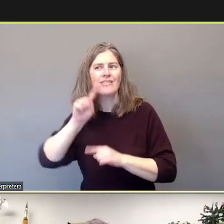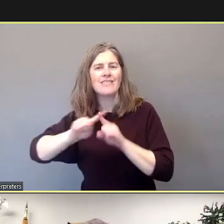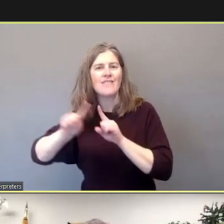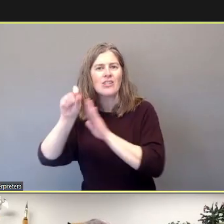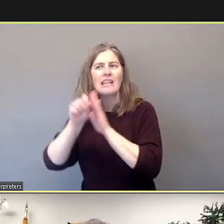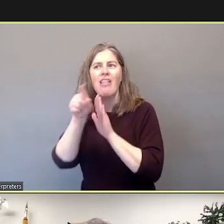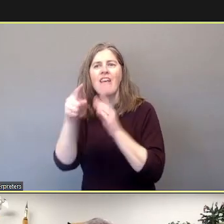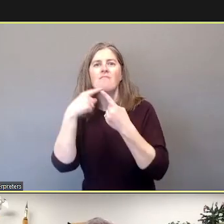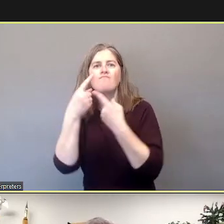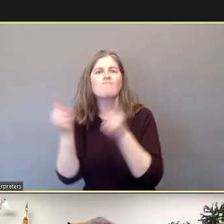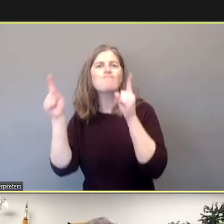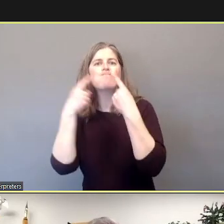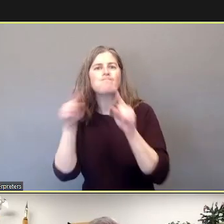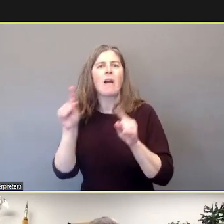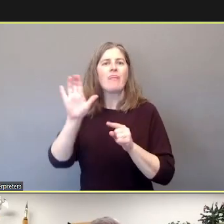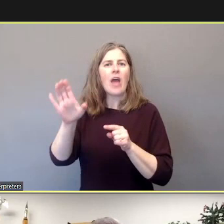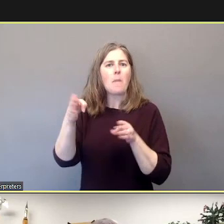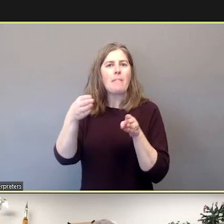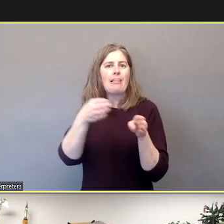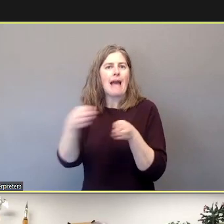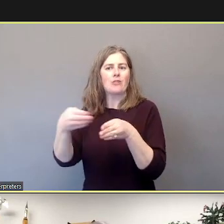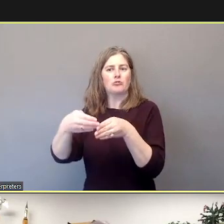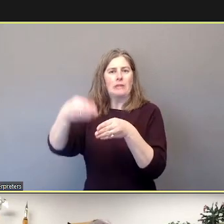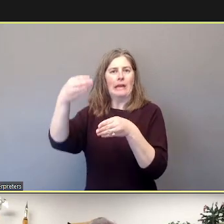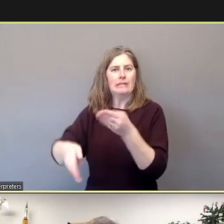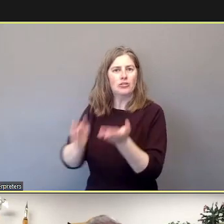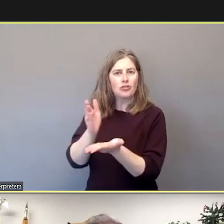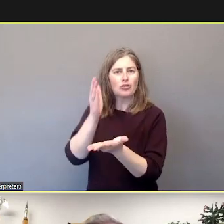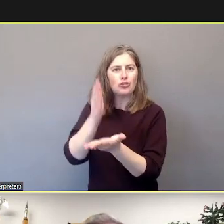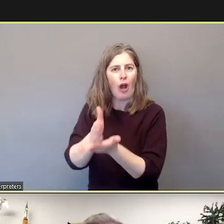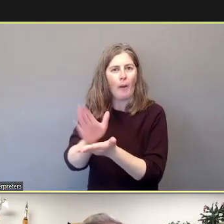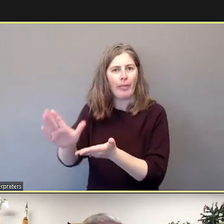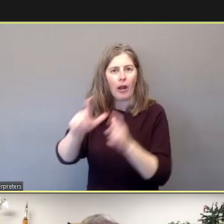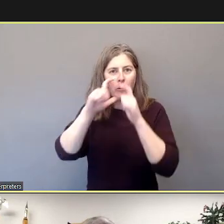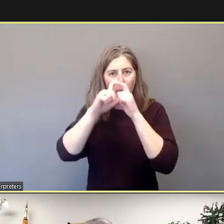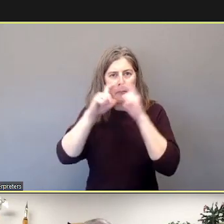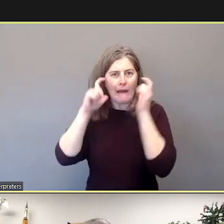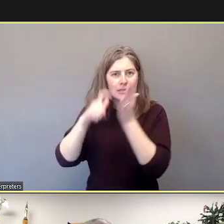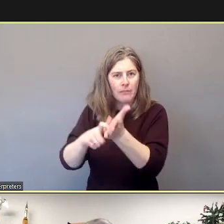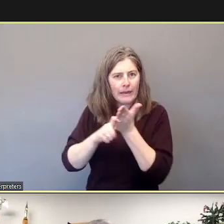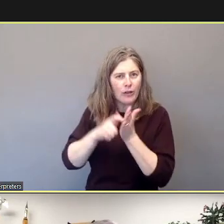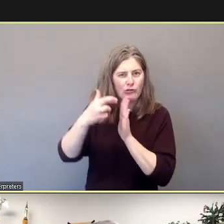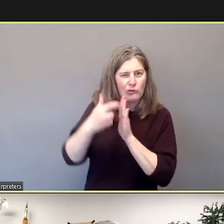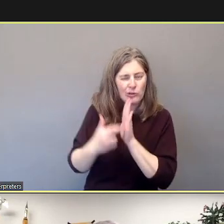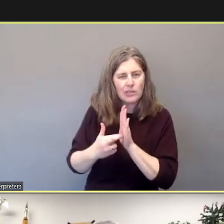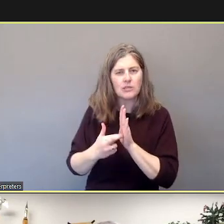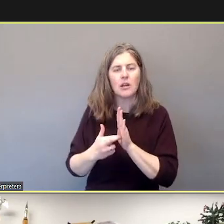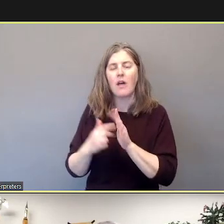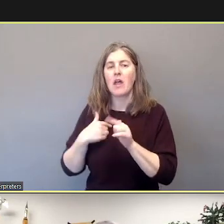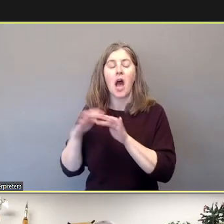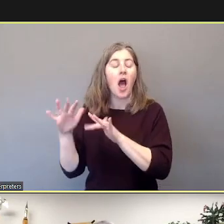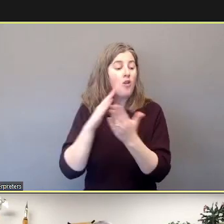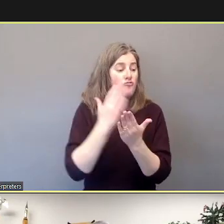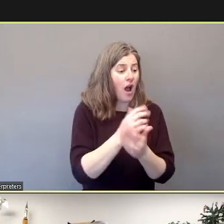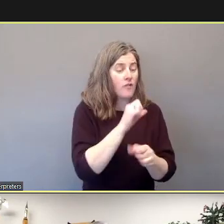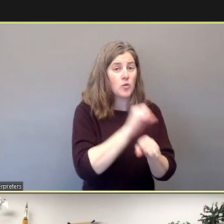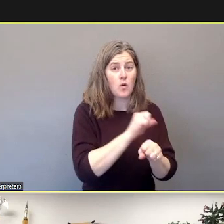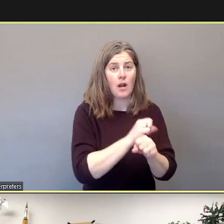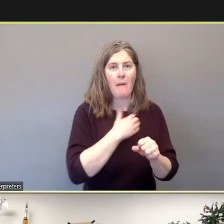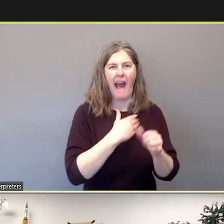a plan to end the mask mandate. And by the time I got to work, my inbox